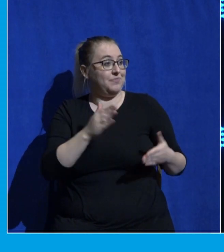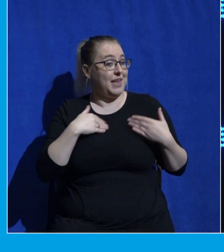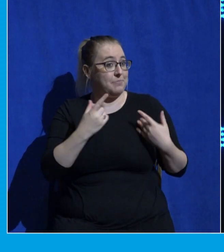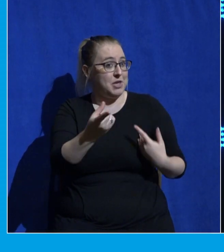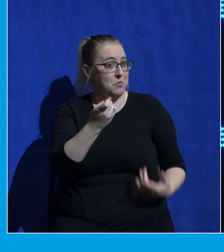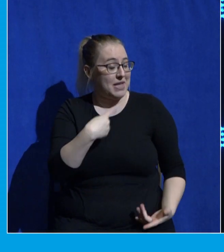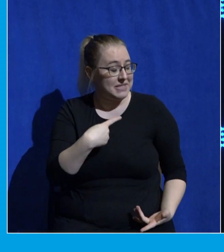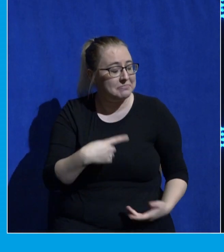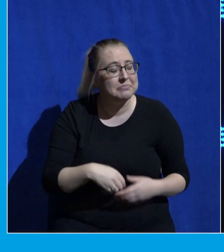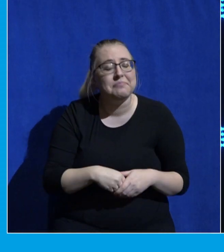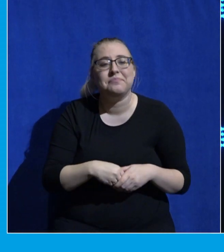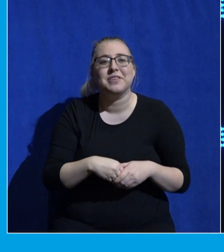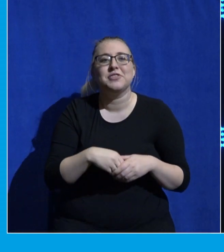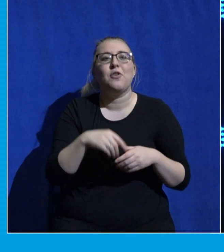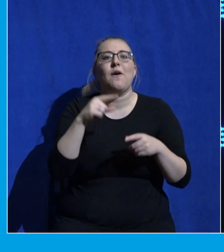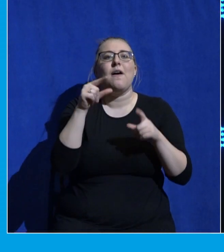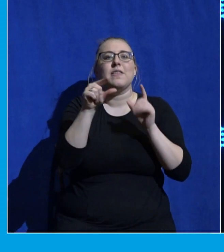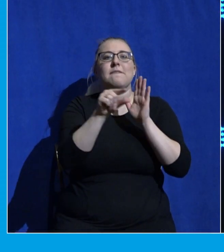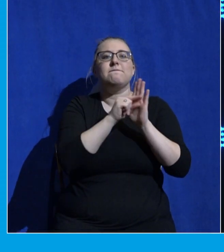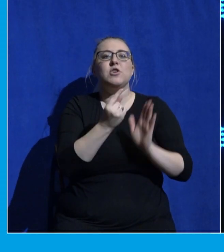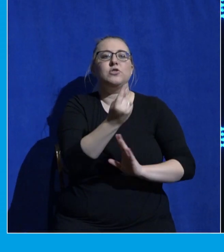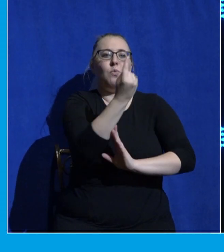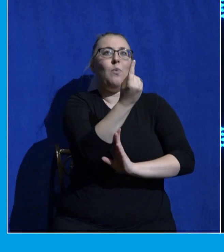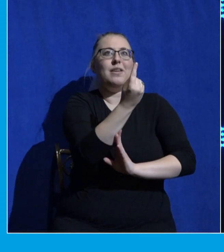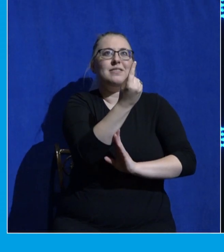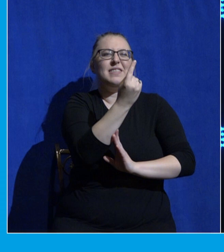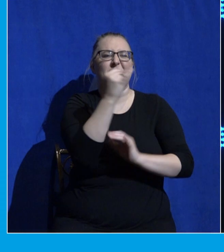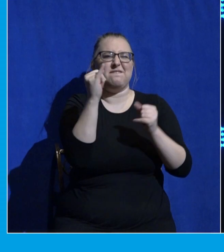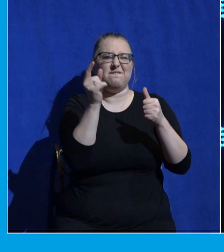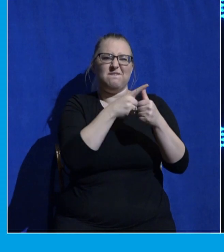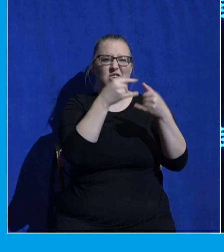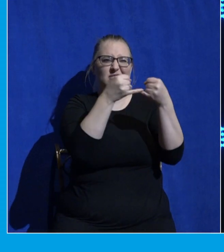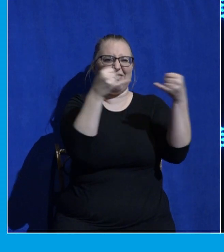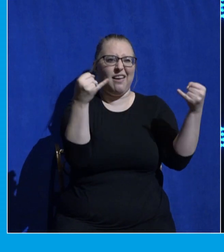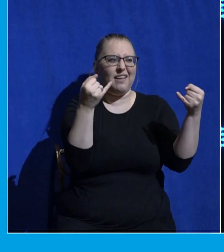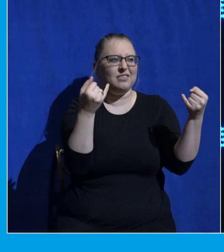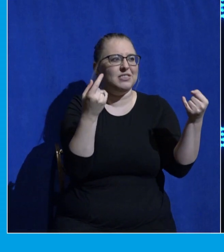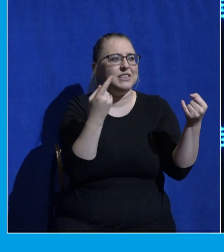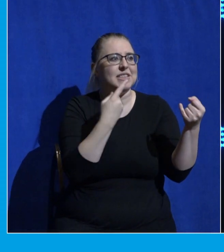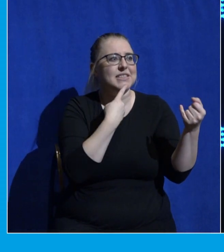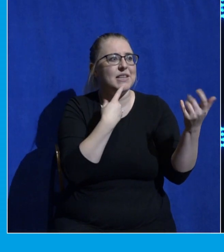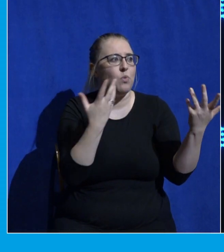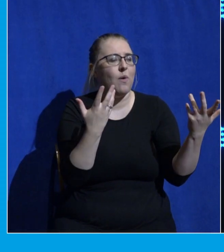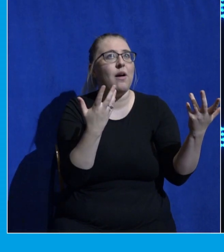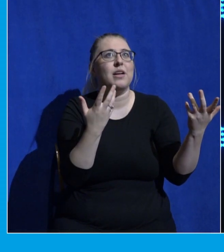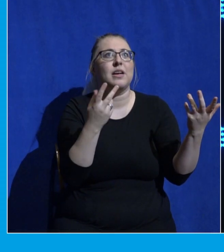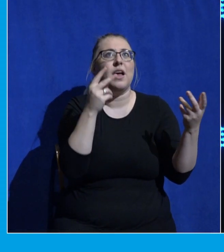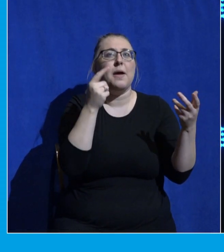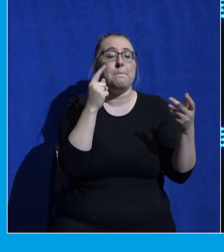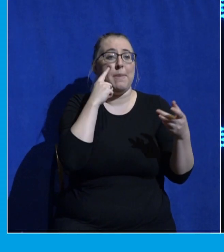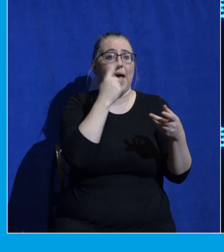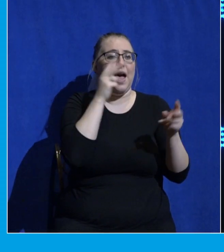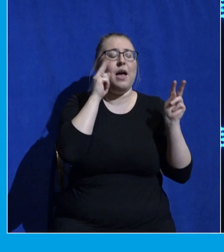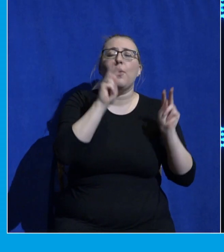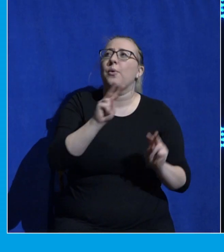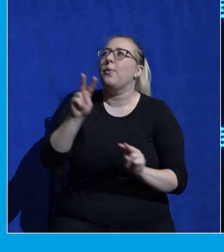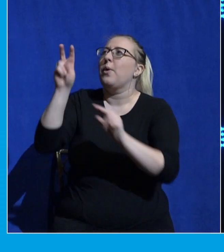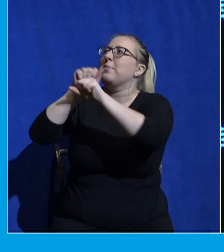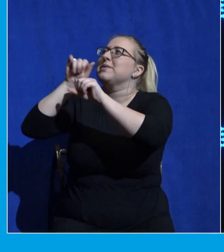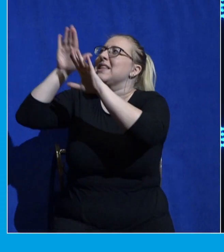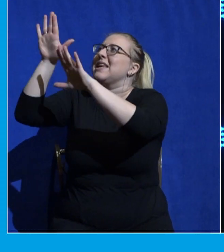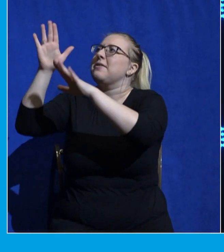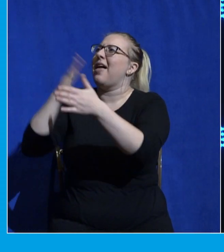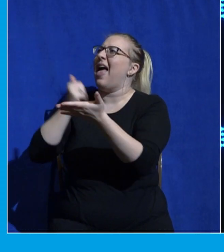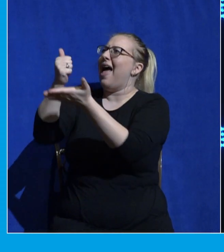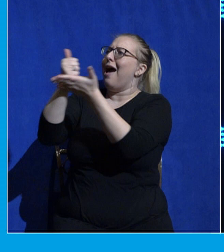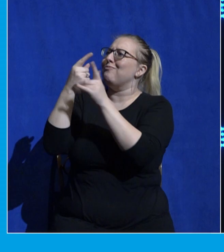1. First line of the song, what does it say? It says, "I lift up my eyes to the hills. From where does